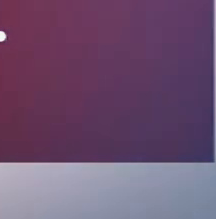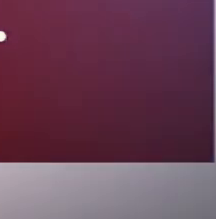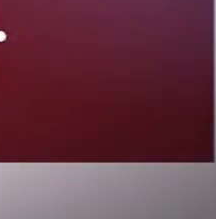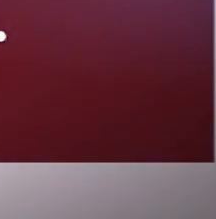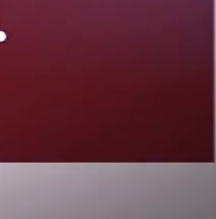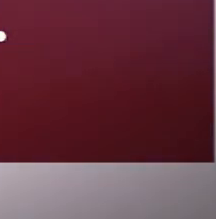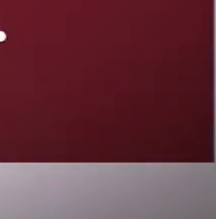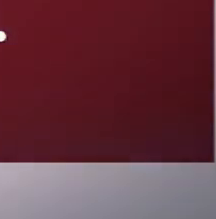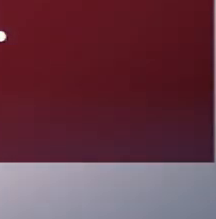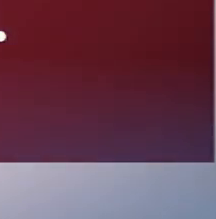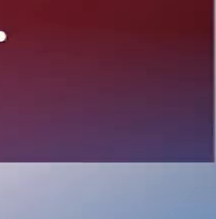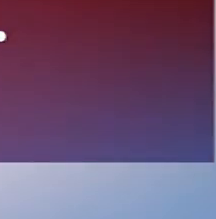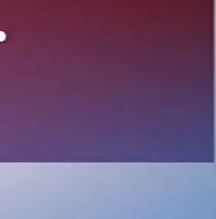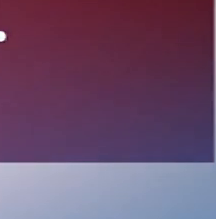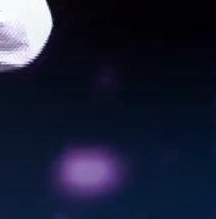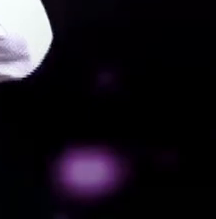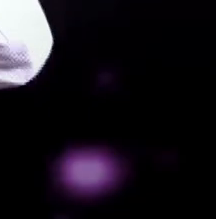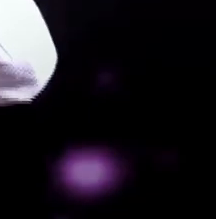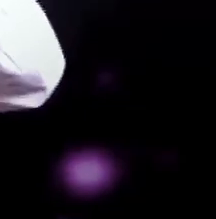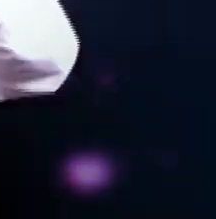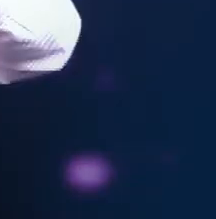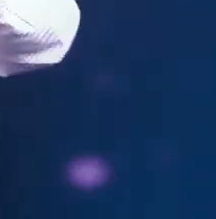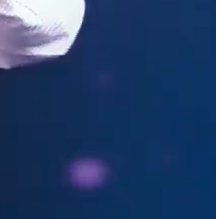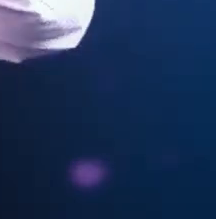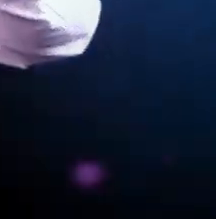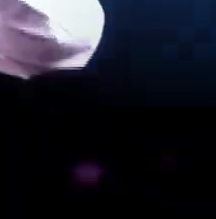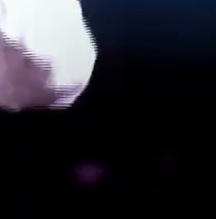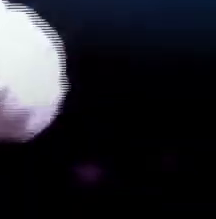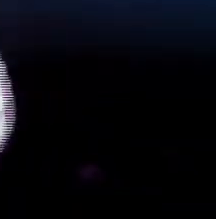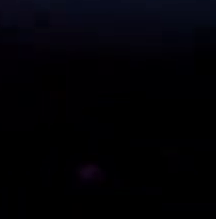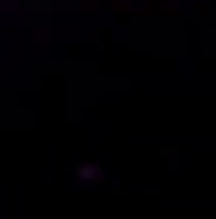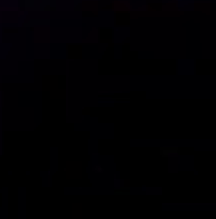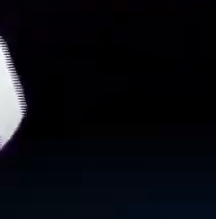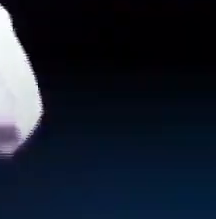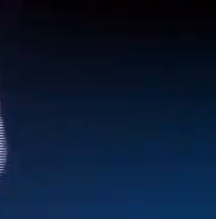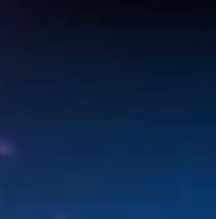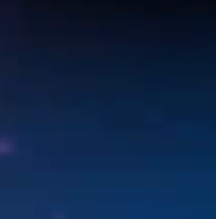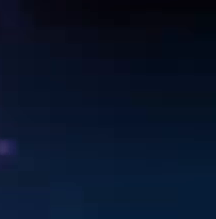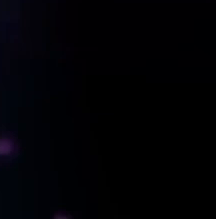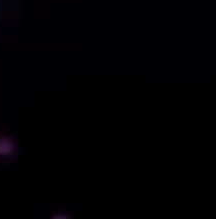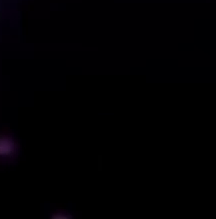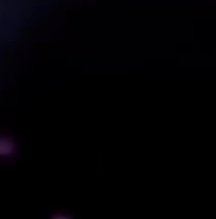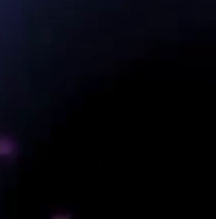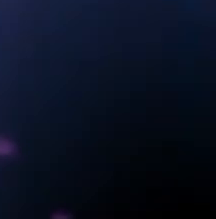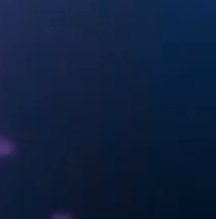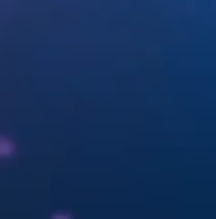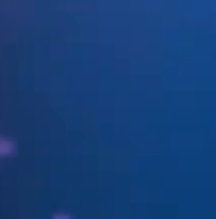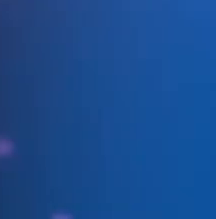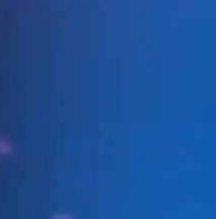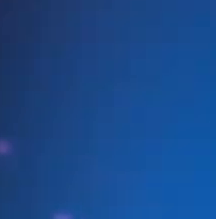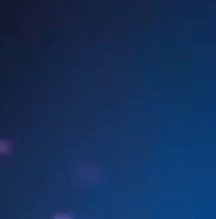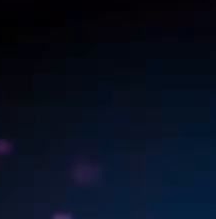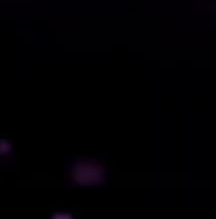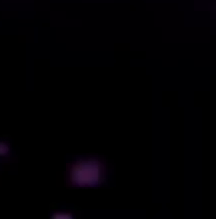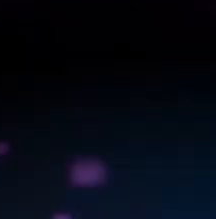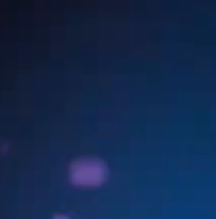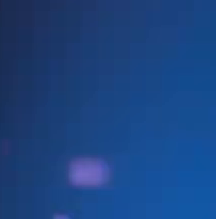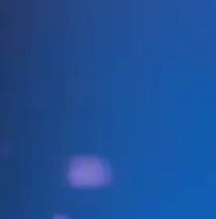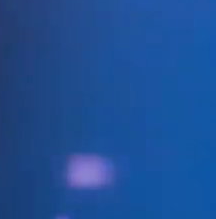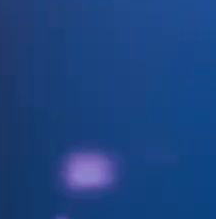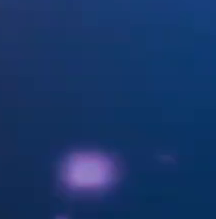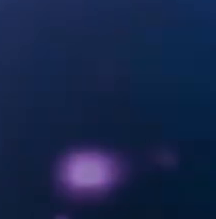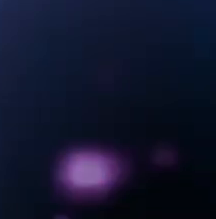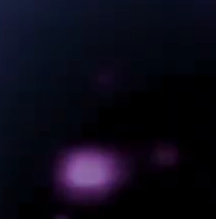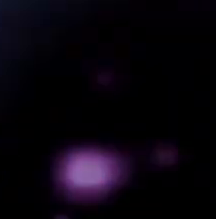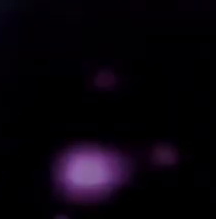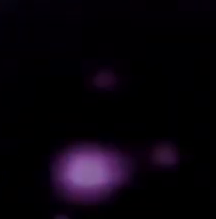Now we need to raise the Josephs again so they can preserve nations from famine and dying